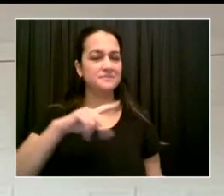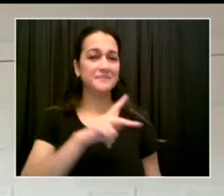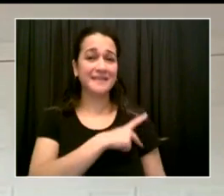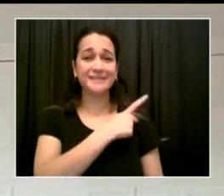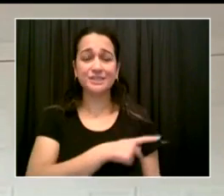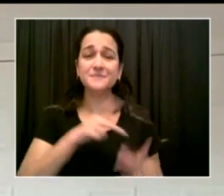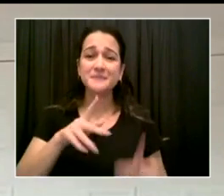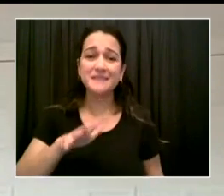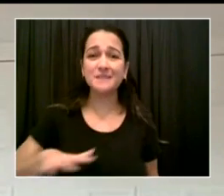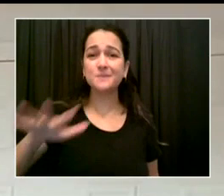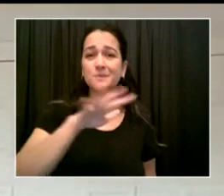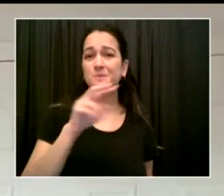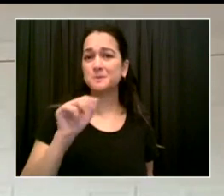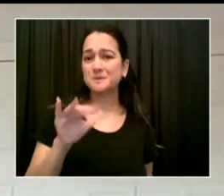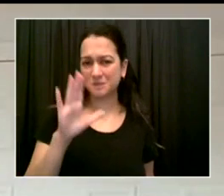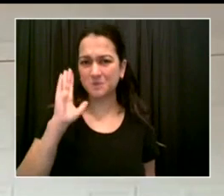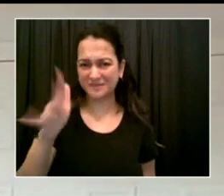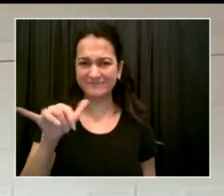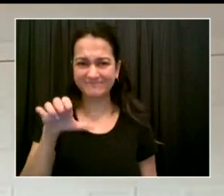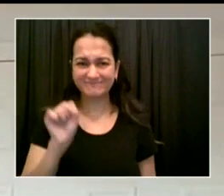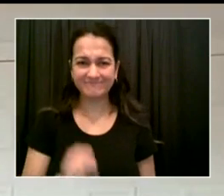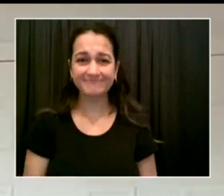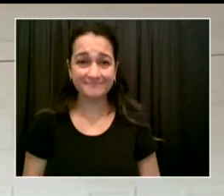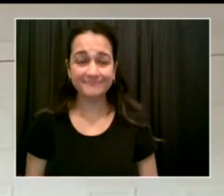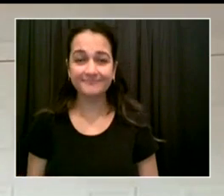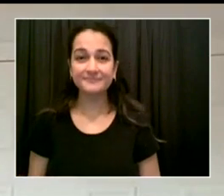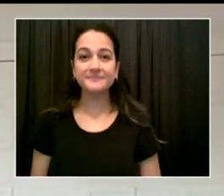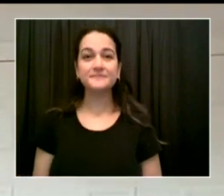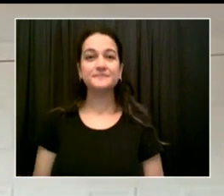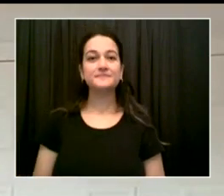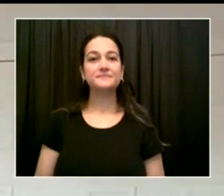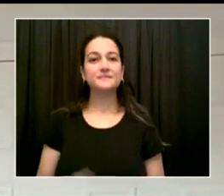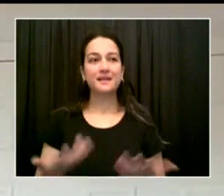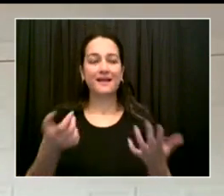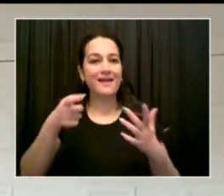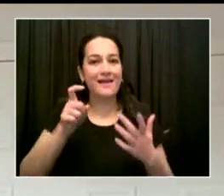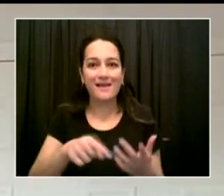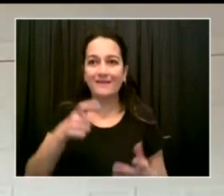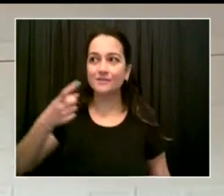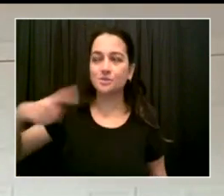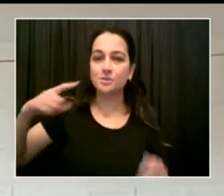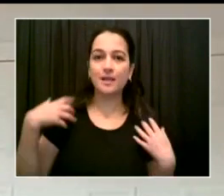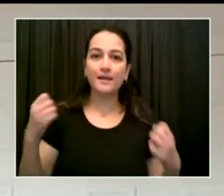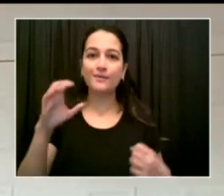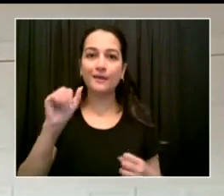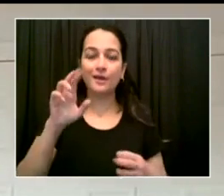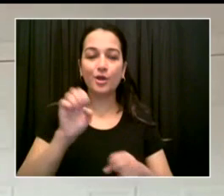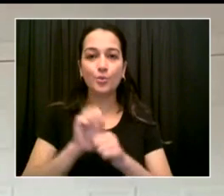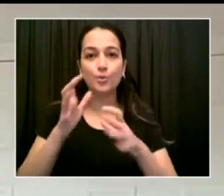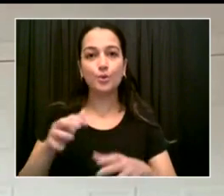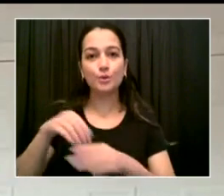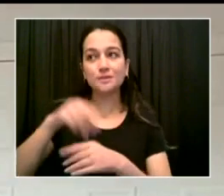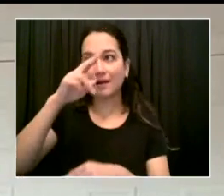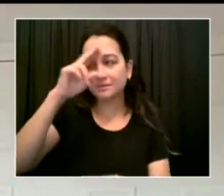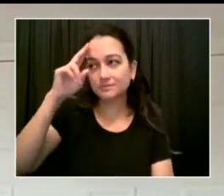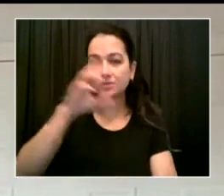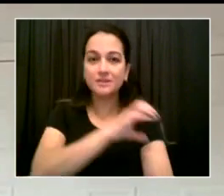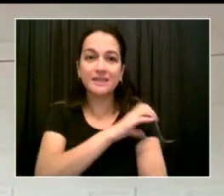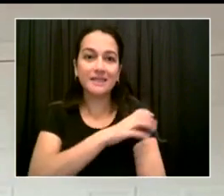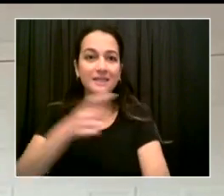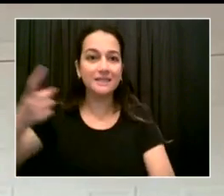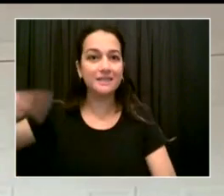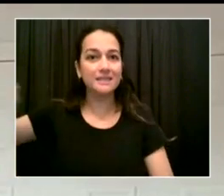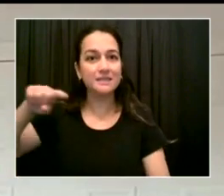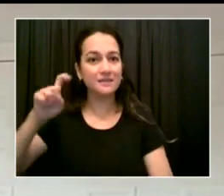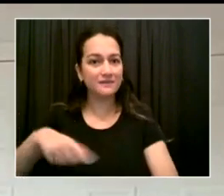it all, and we must get to a point where we beat back this virus for good. And vaccinations and testing are going to be